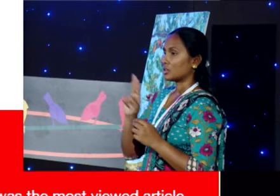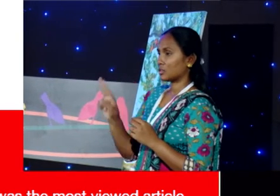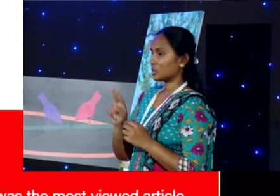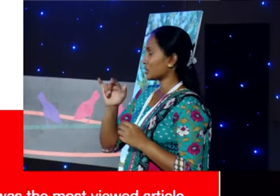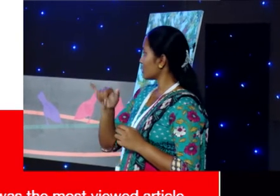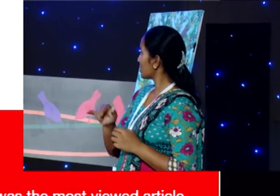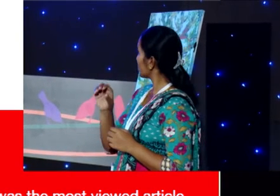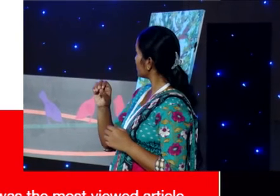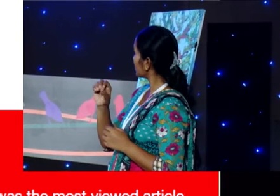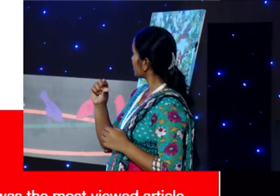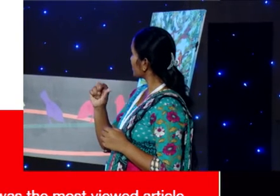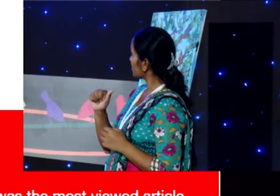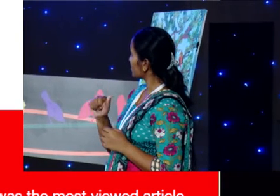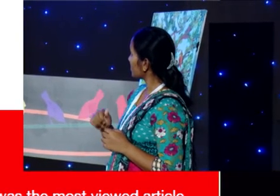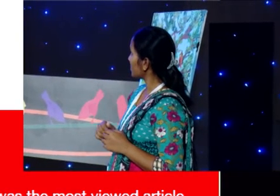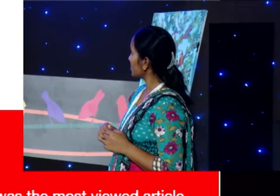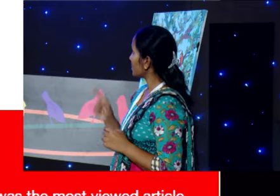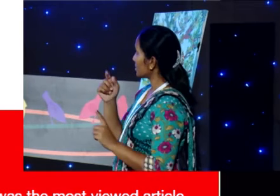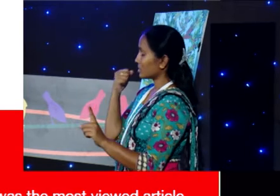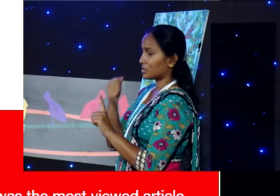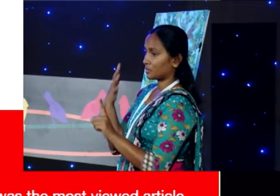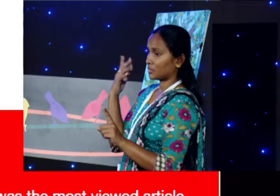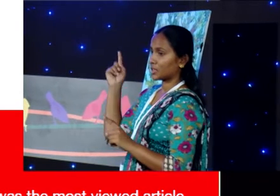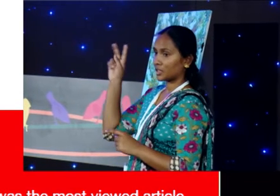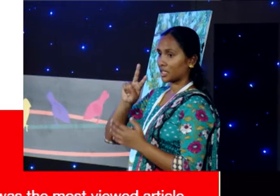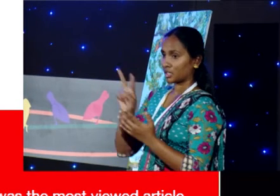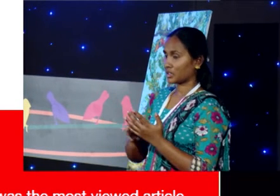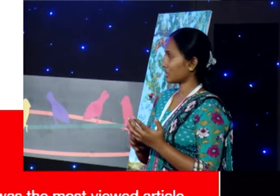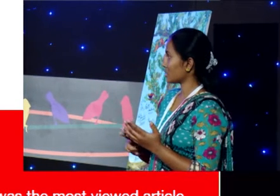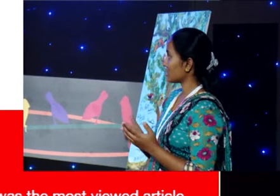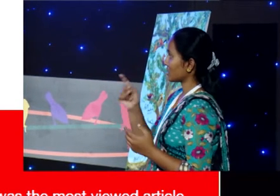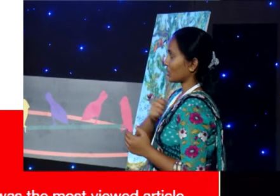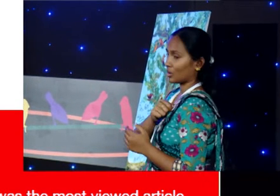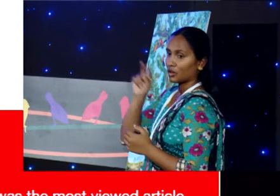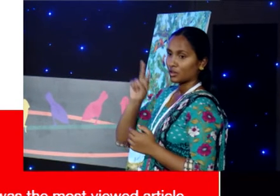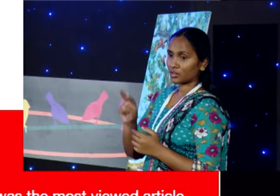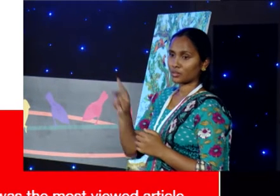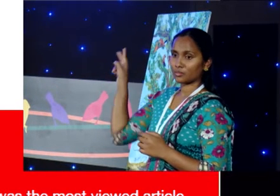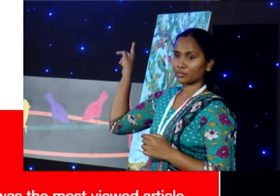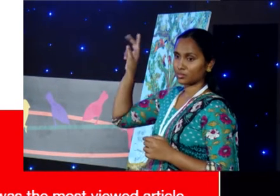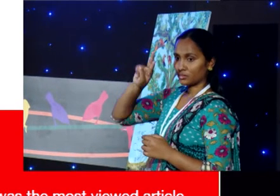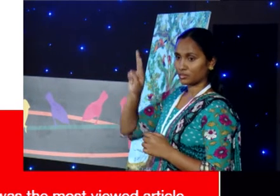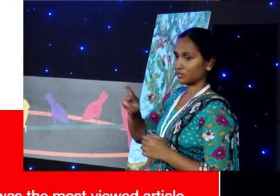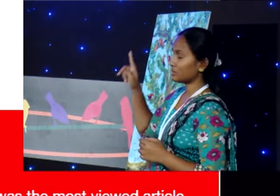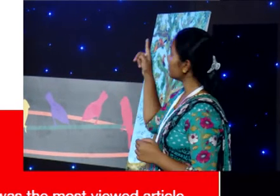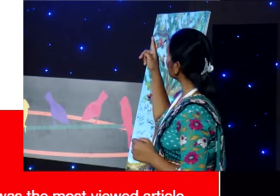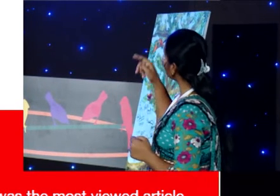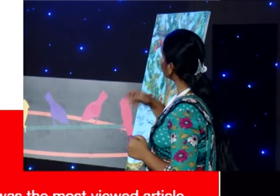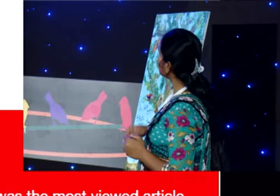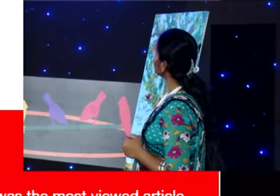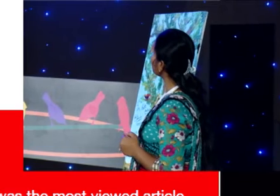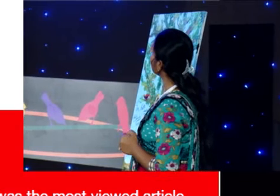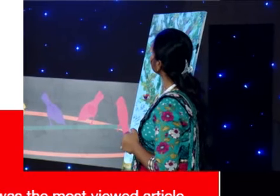We ran this story, and that's the impact. I'm going to read it out to you in their own words. We believe it was the most viewed article around the